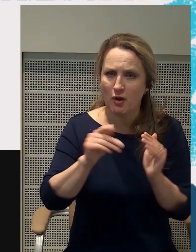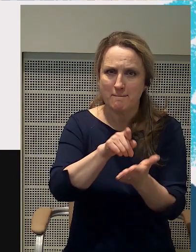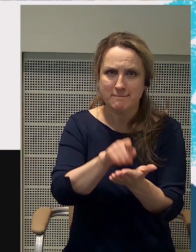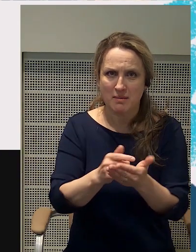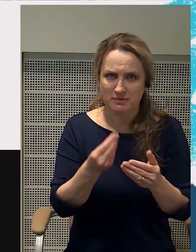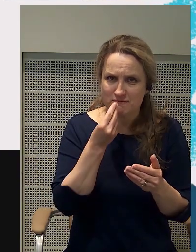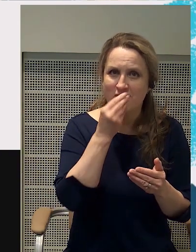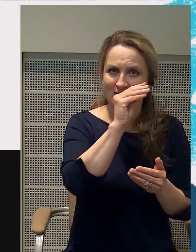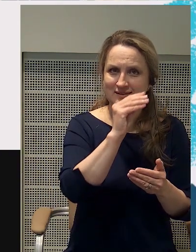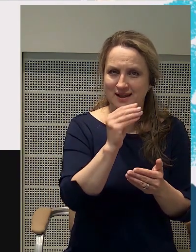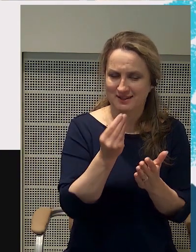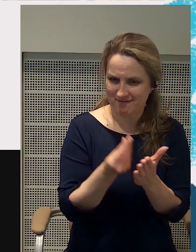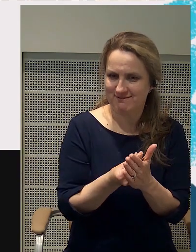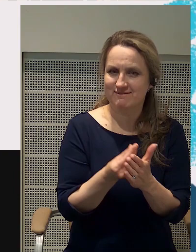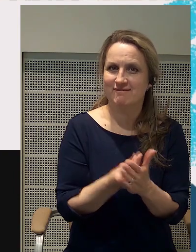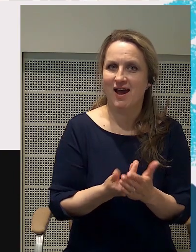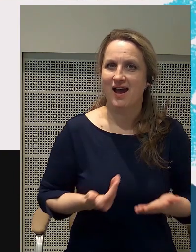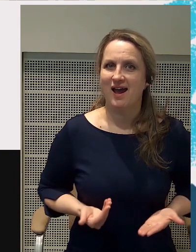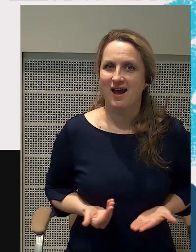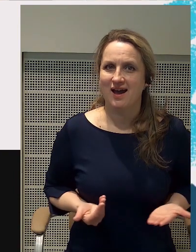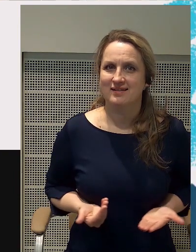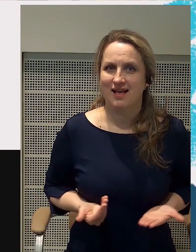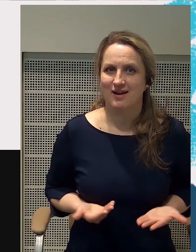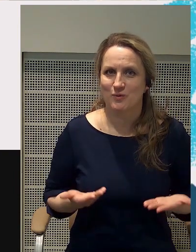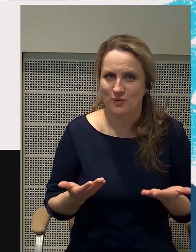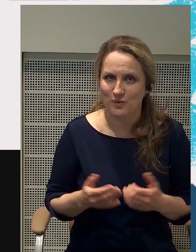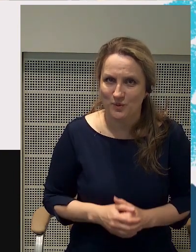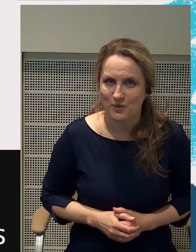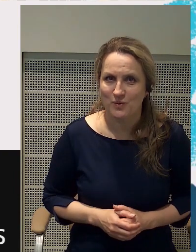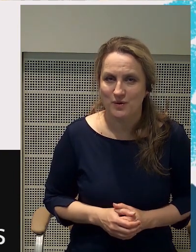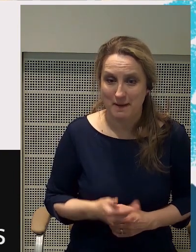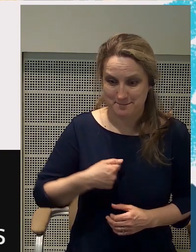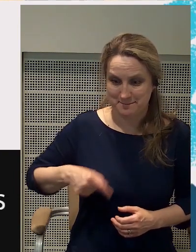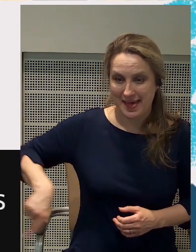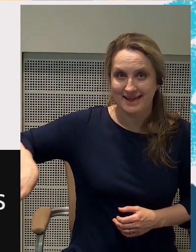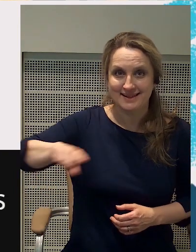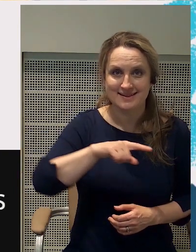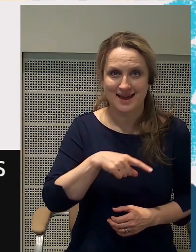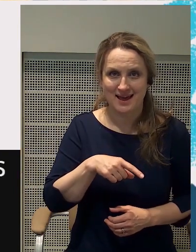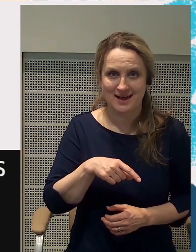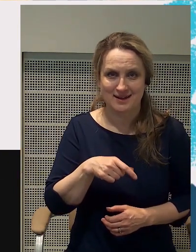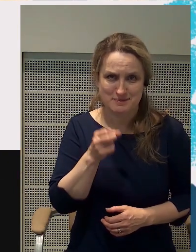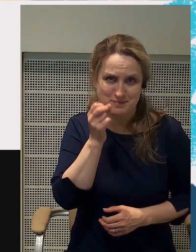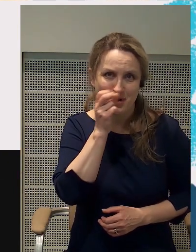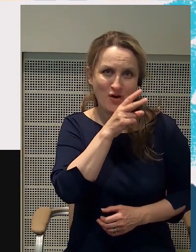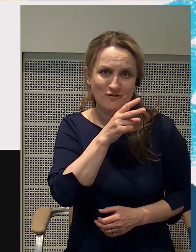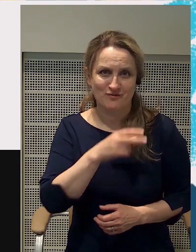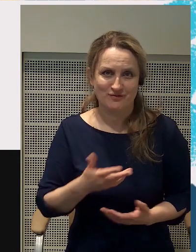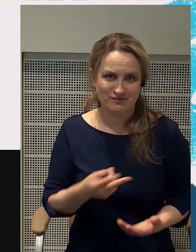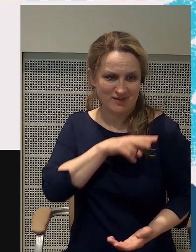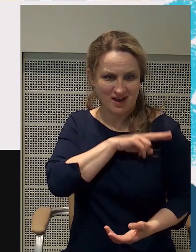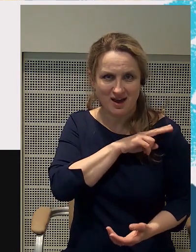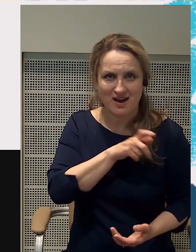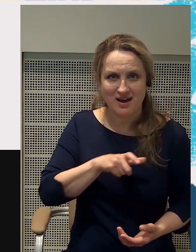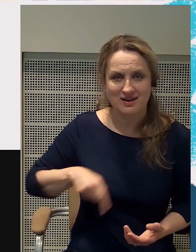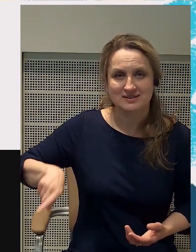the professionals responsible for trying to ensure the best quality of life in their patients. And